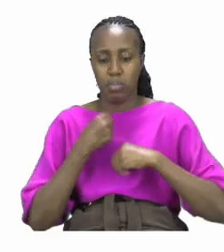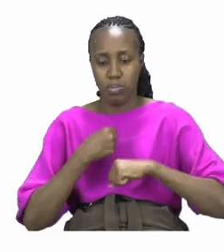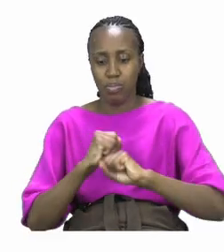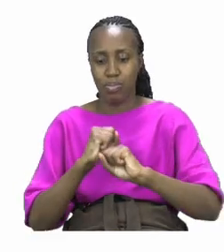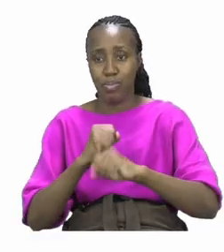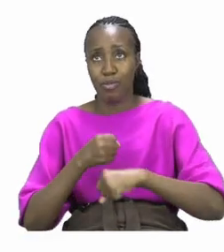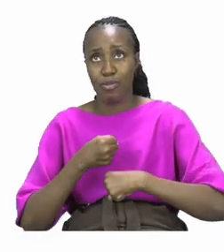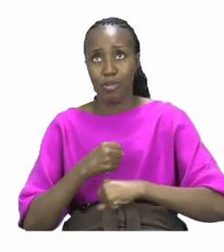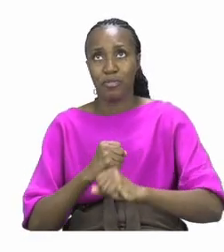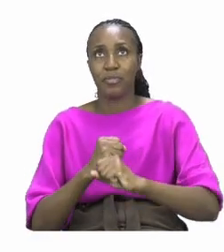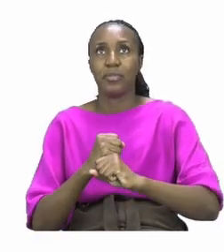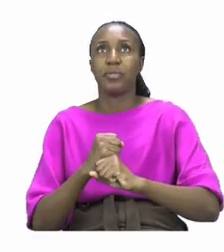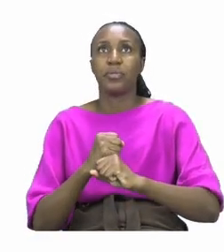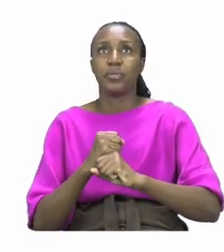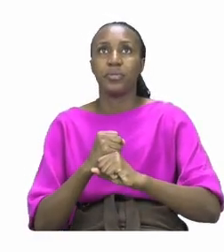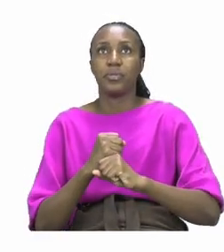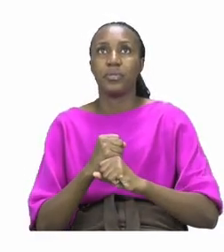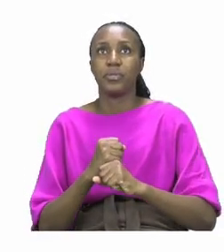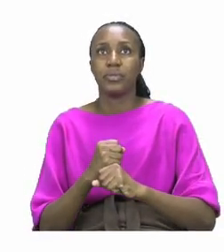mop,